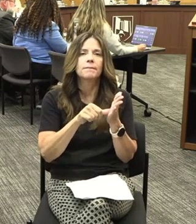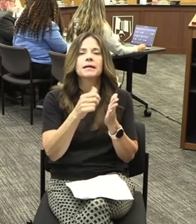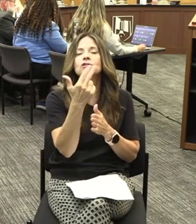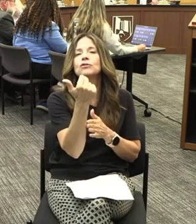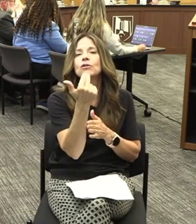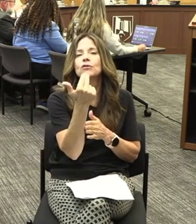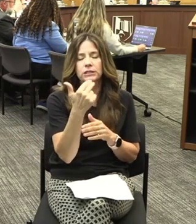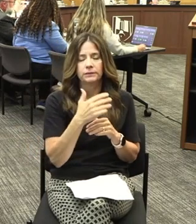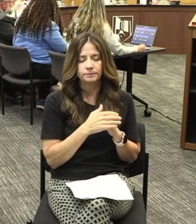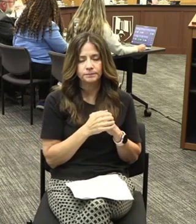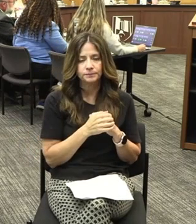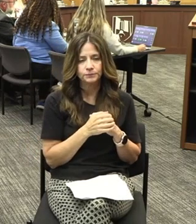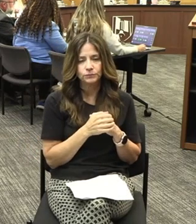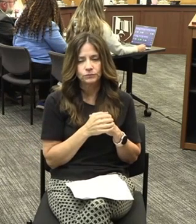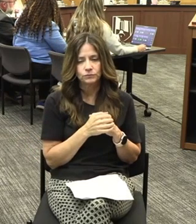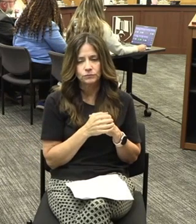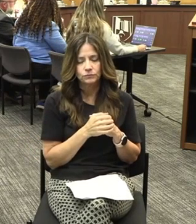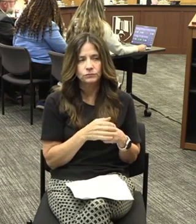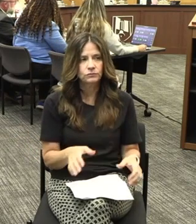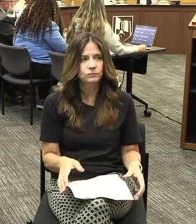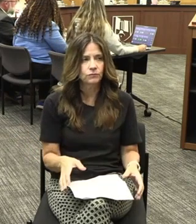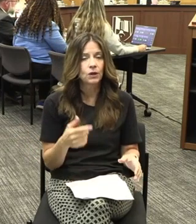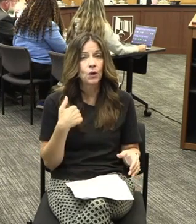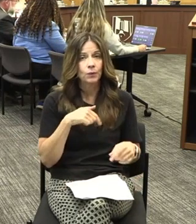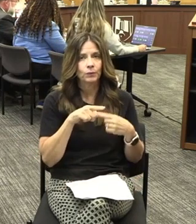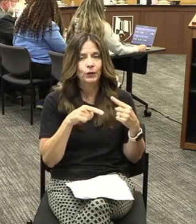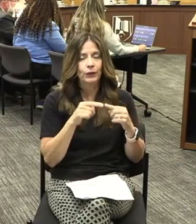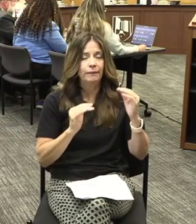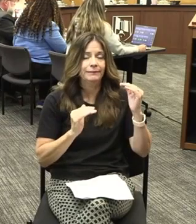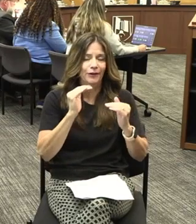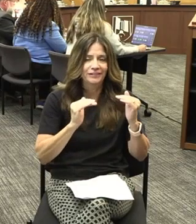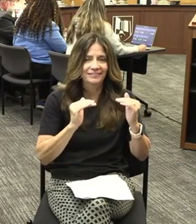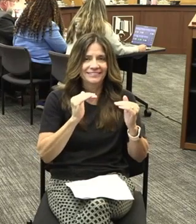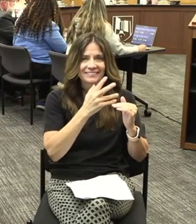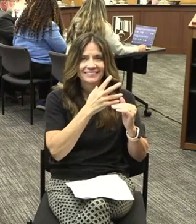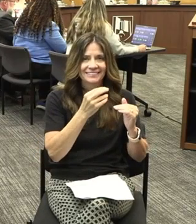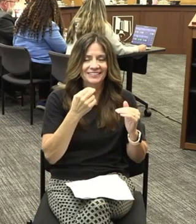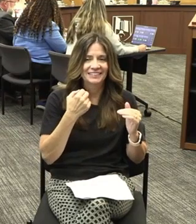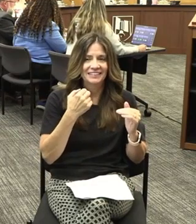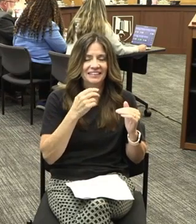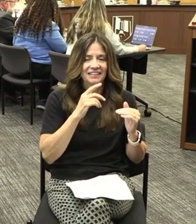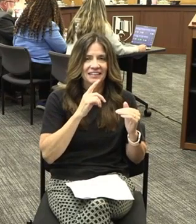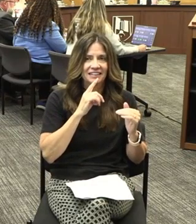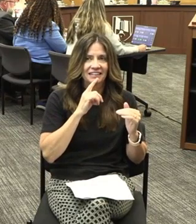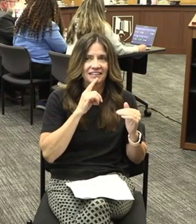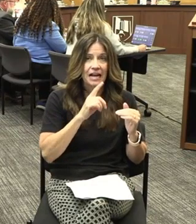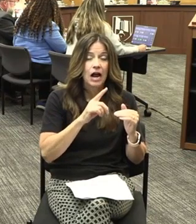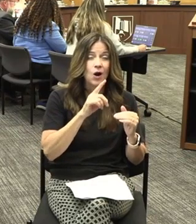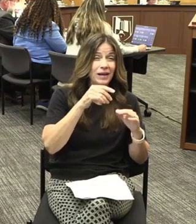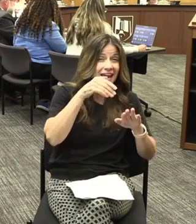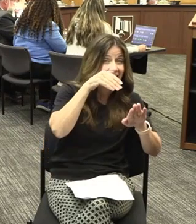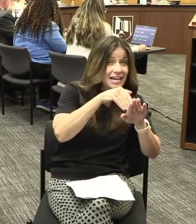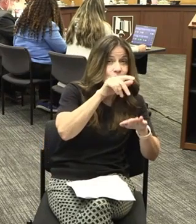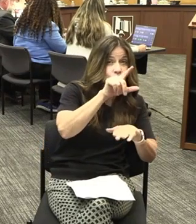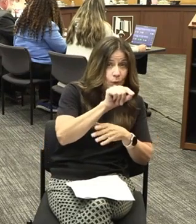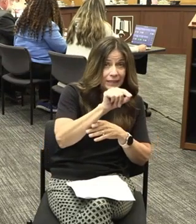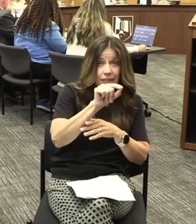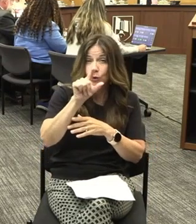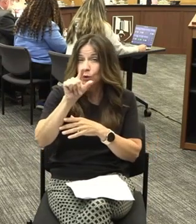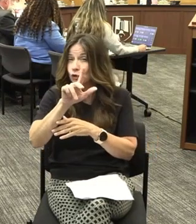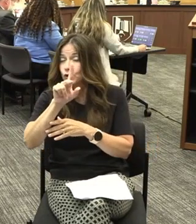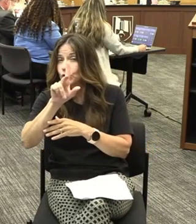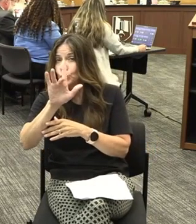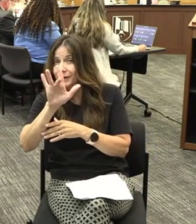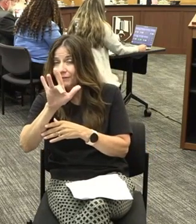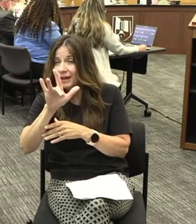pie. So when we're looking at the balances, are we at the 20 or at the 25% now or over